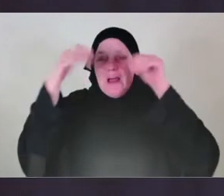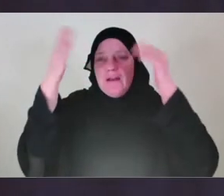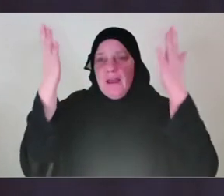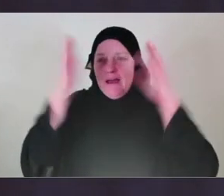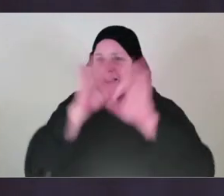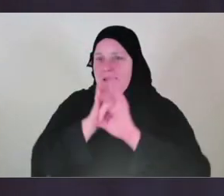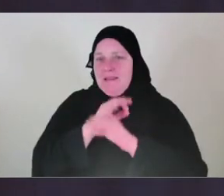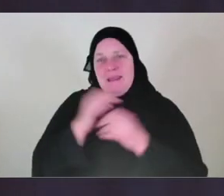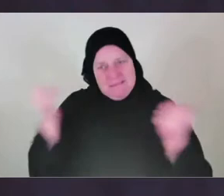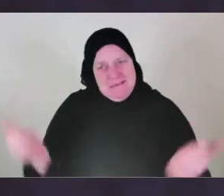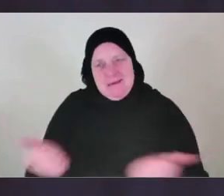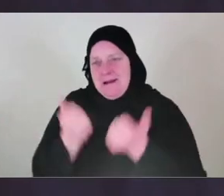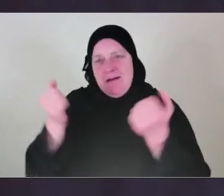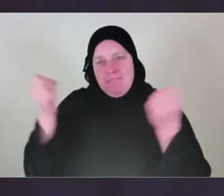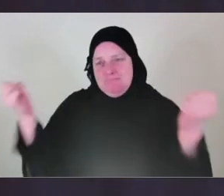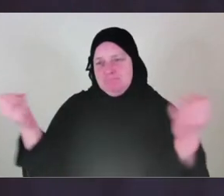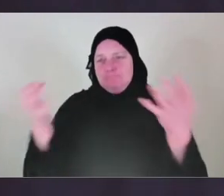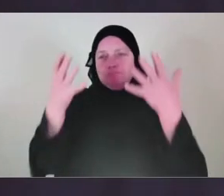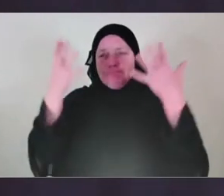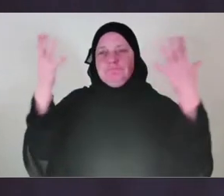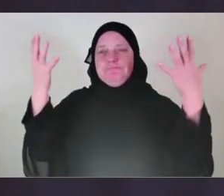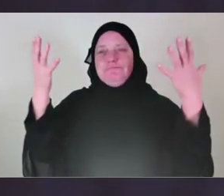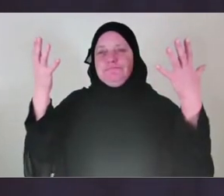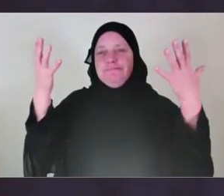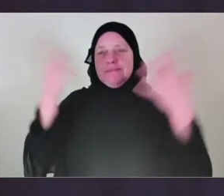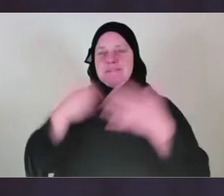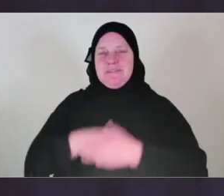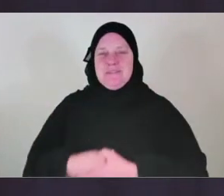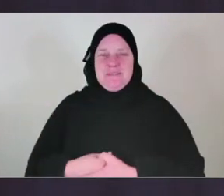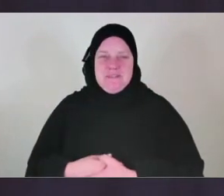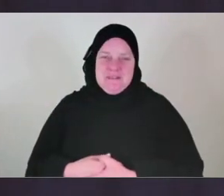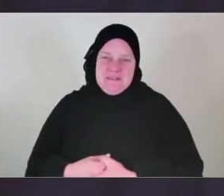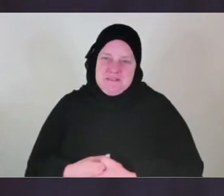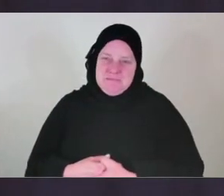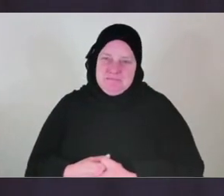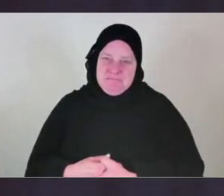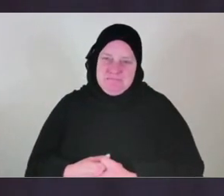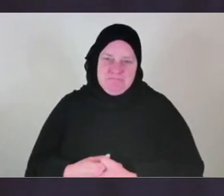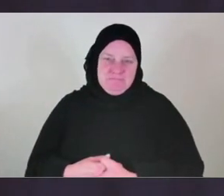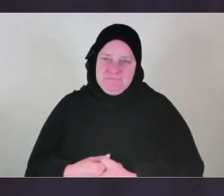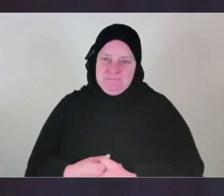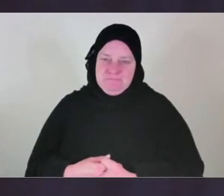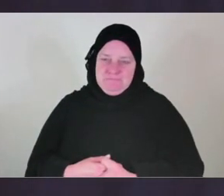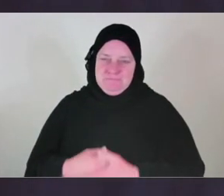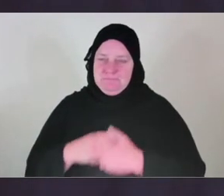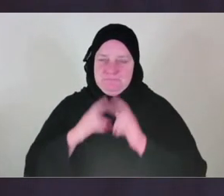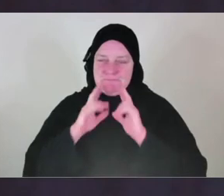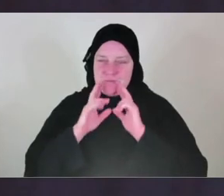basis. Now there's other reasons, but they're not going to give the other reasons. You know?